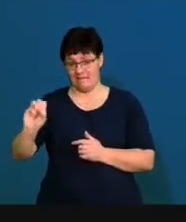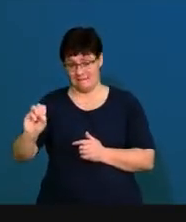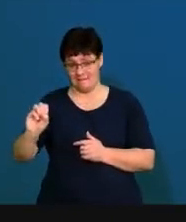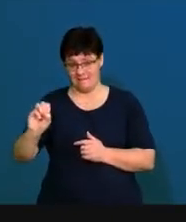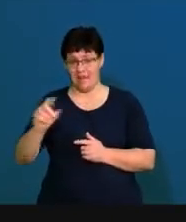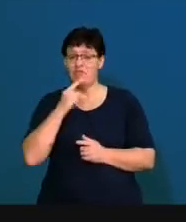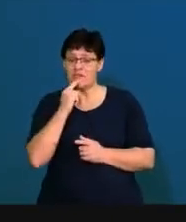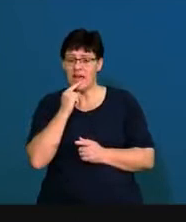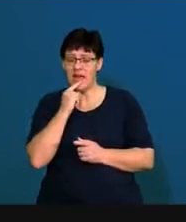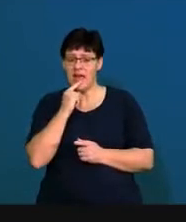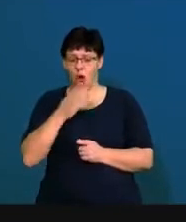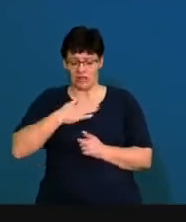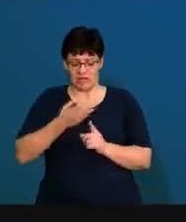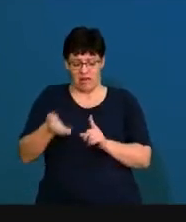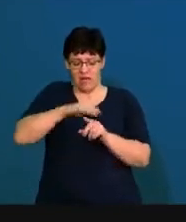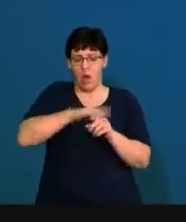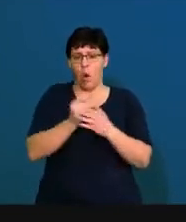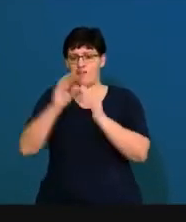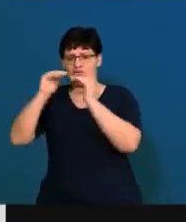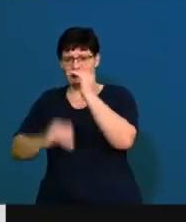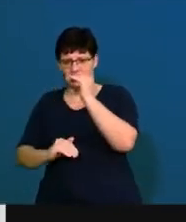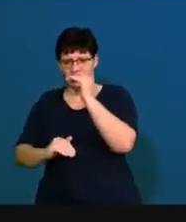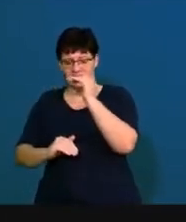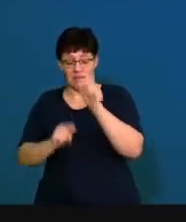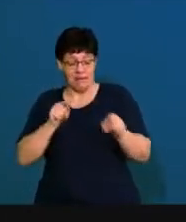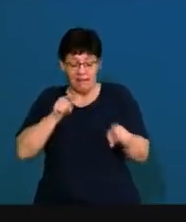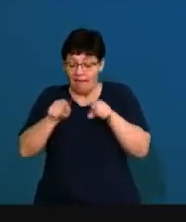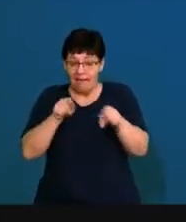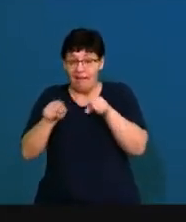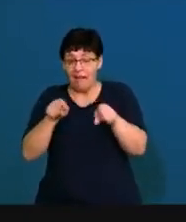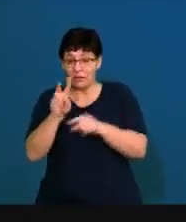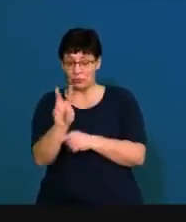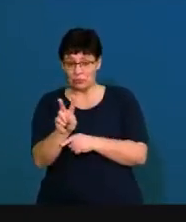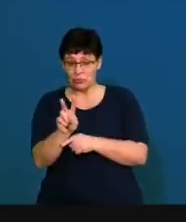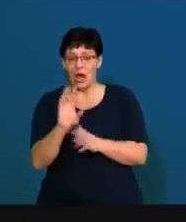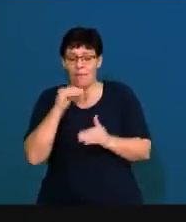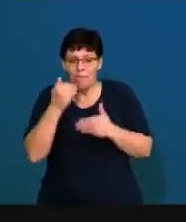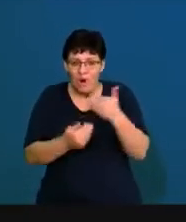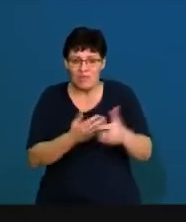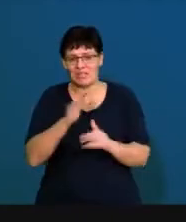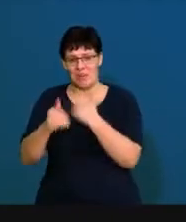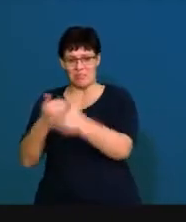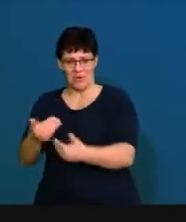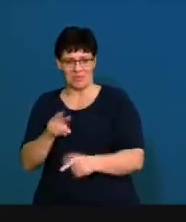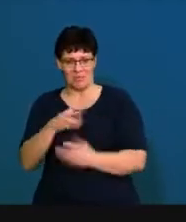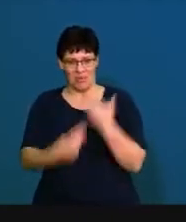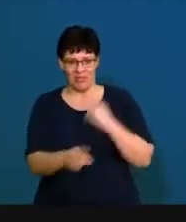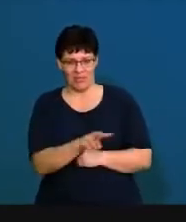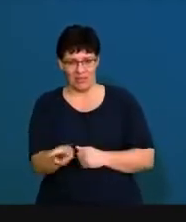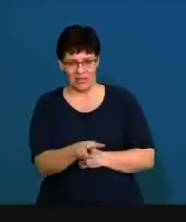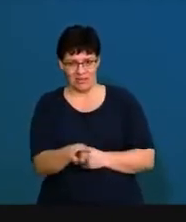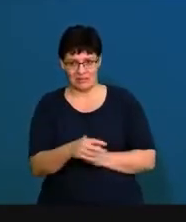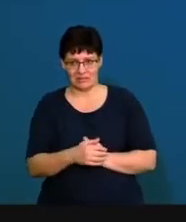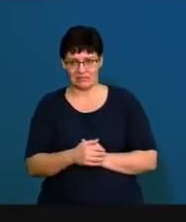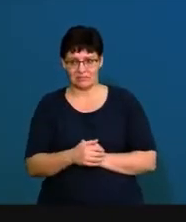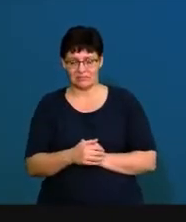if we talk oxidation versus reduction, these two are actually processes, okay?